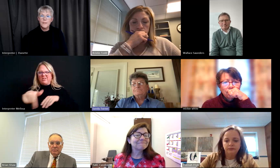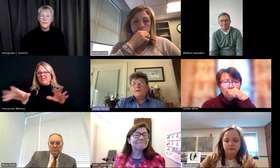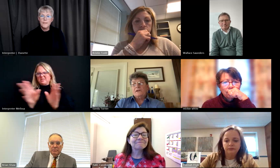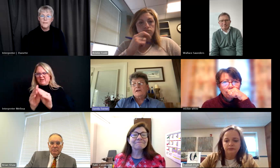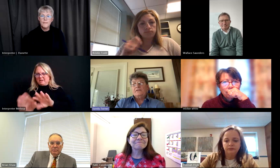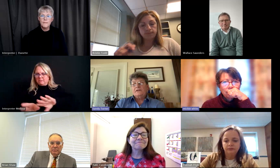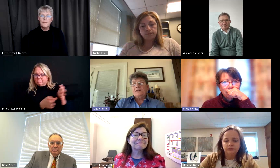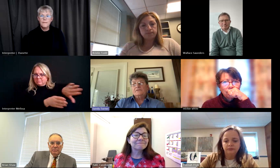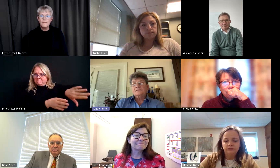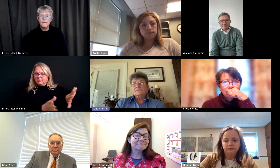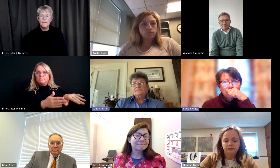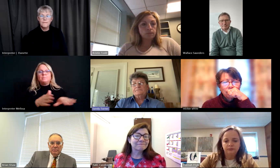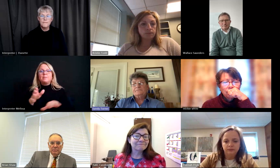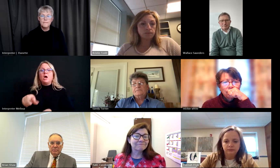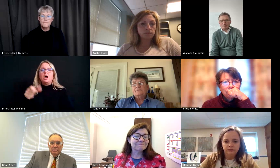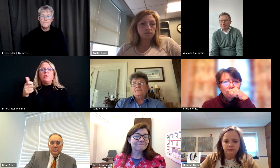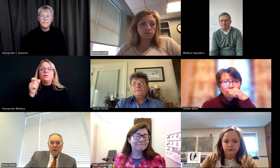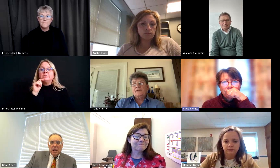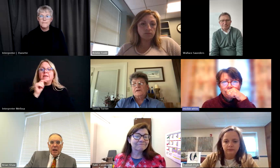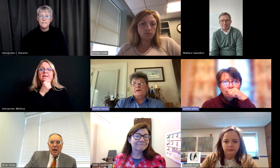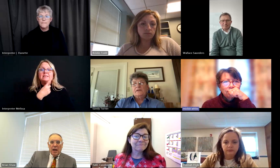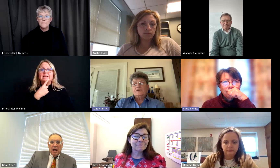Okay. Anything else?